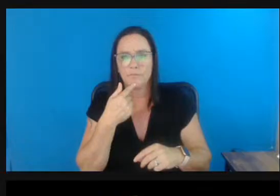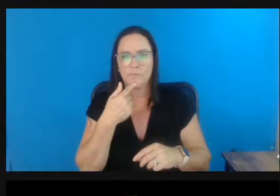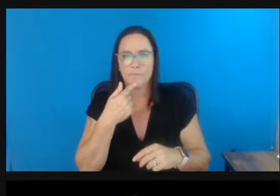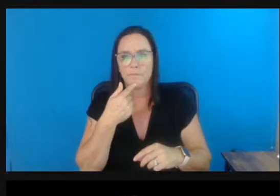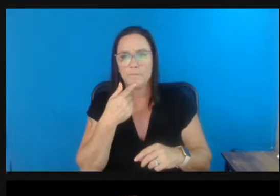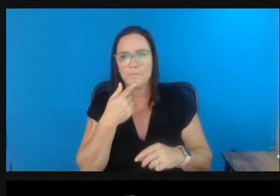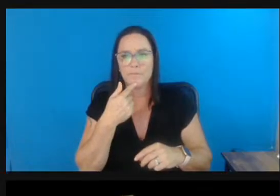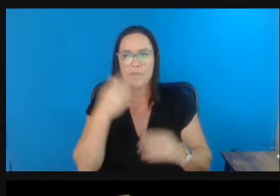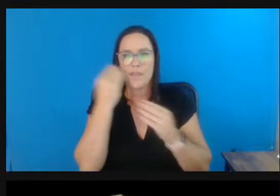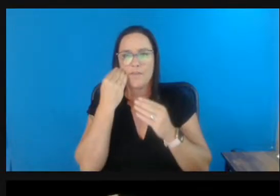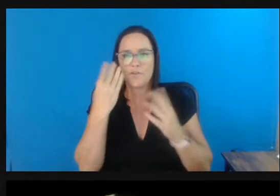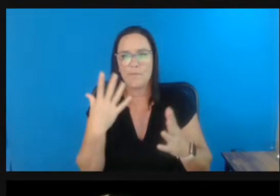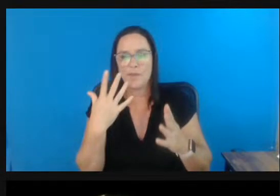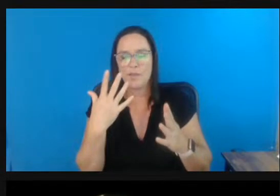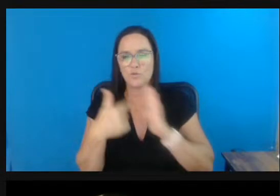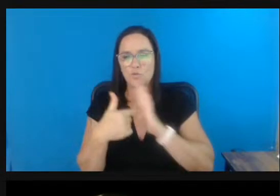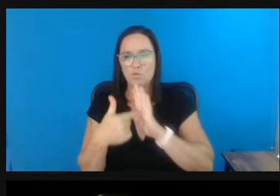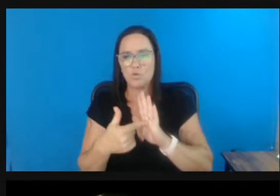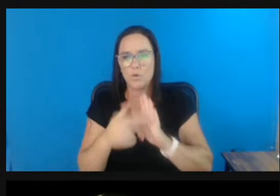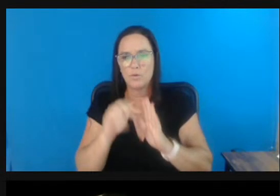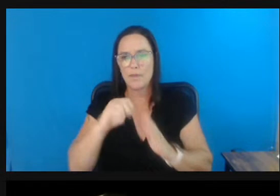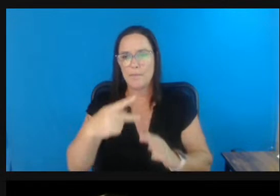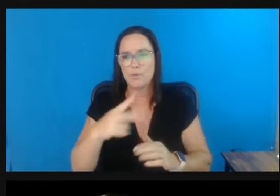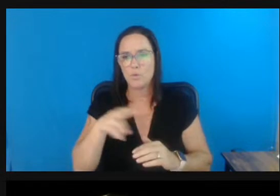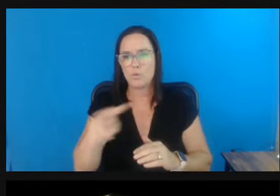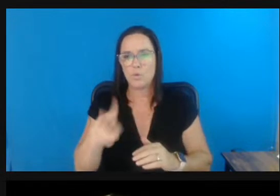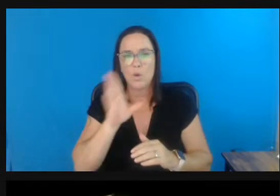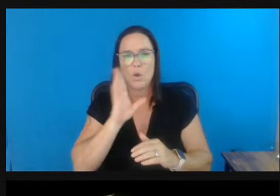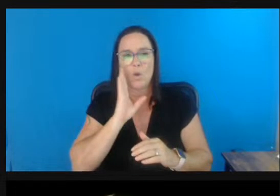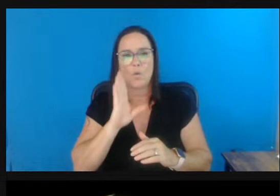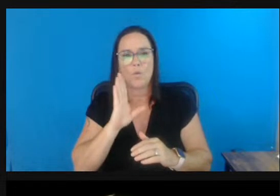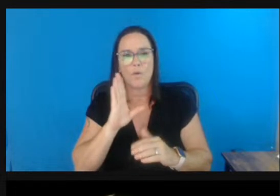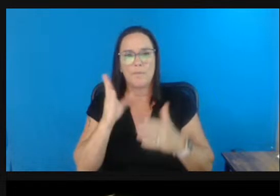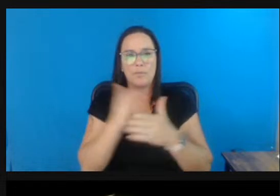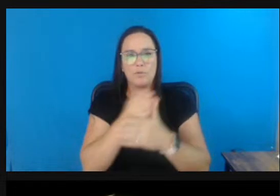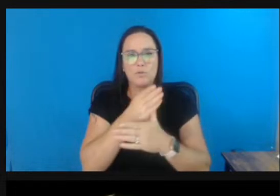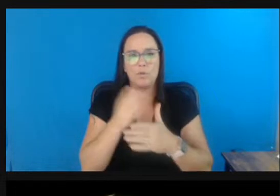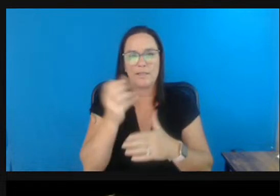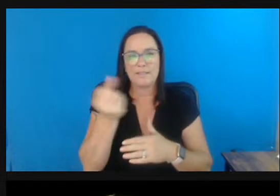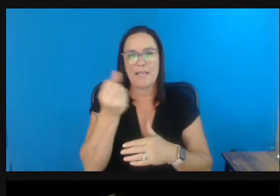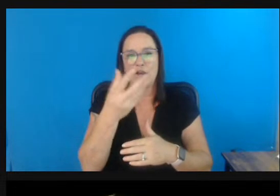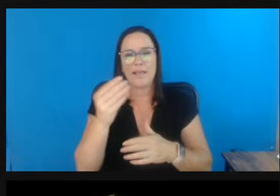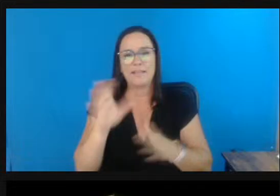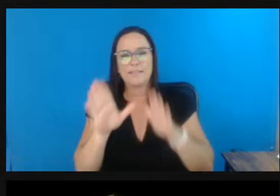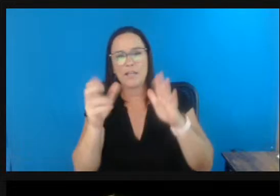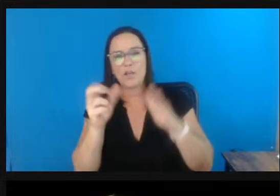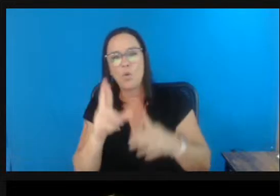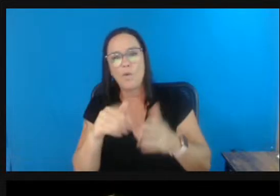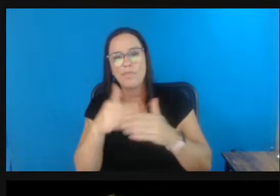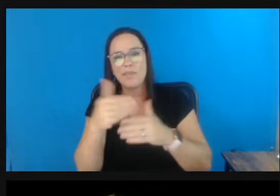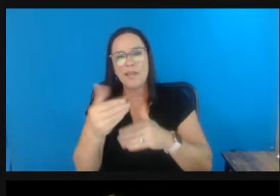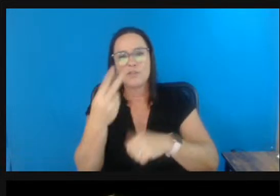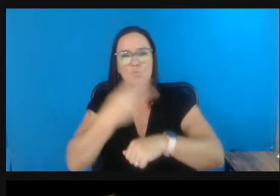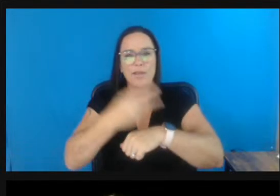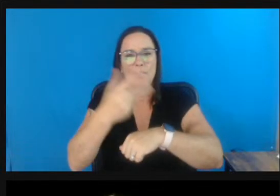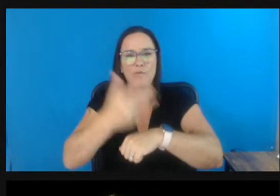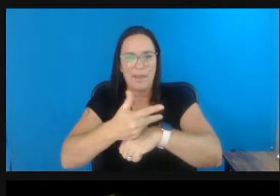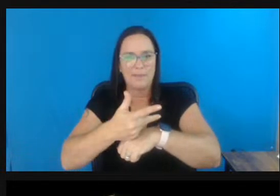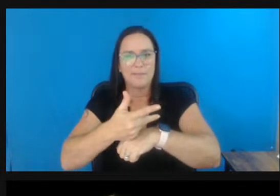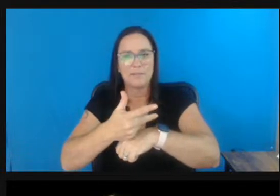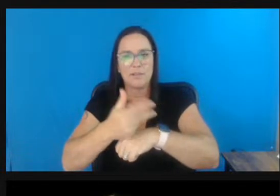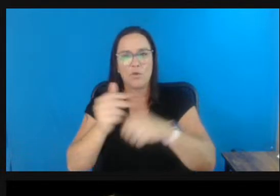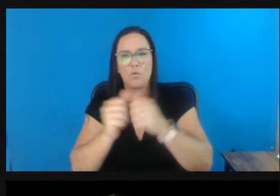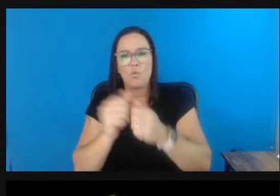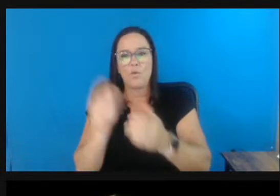data indicate episode 22 is likely to occur between Saturday and Sunday, or in the next 2 to 3 days, with a